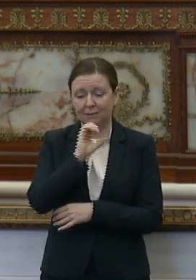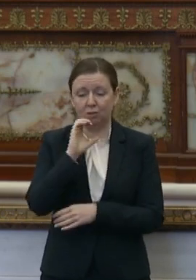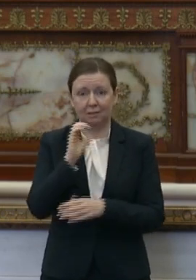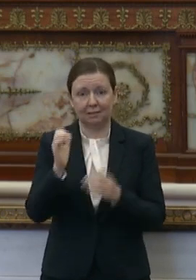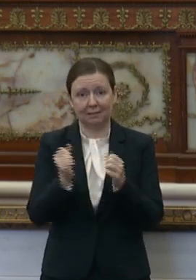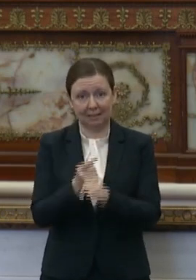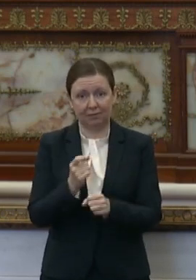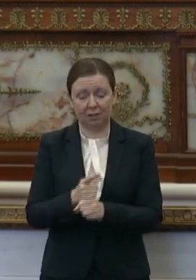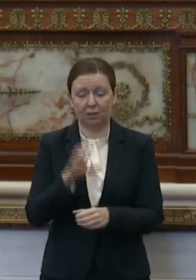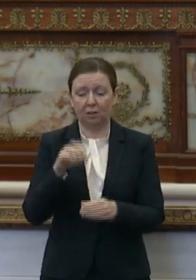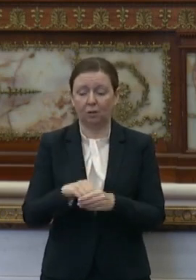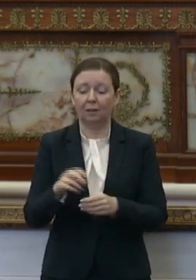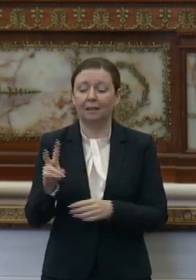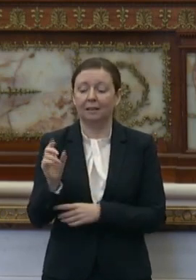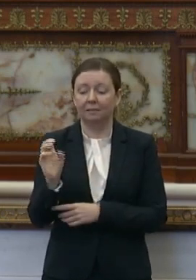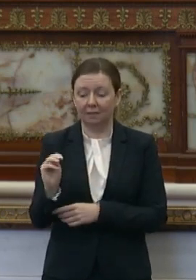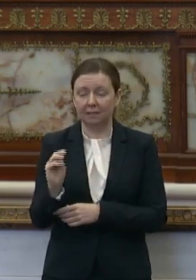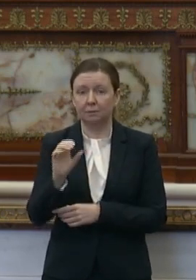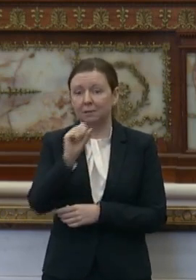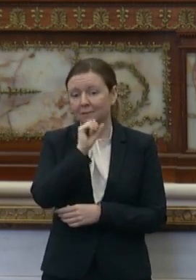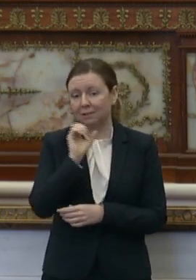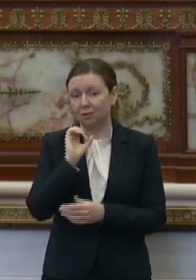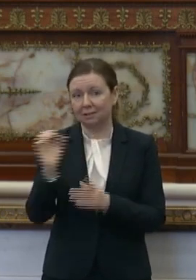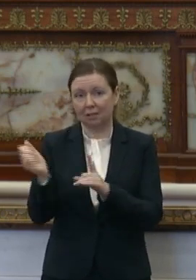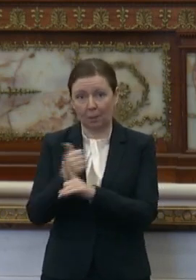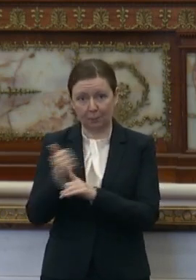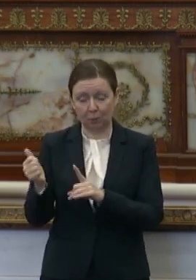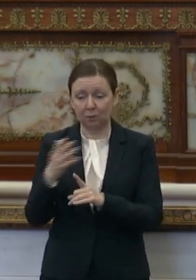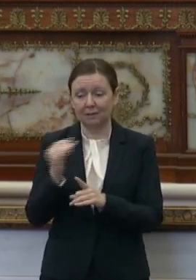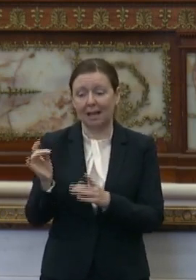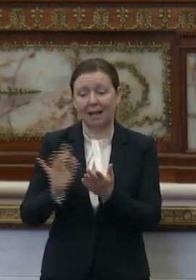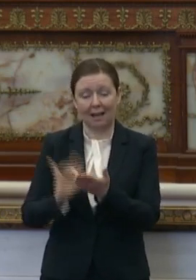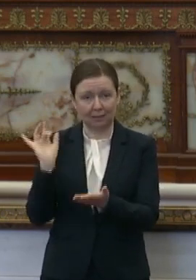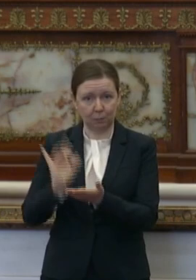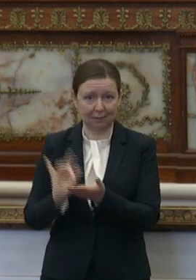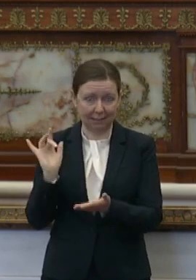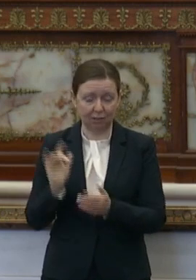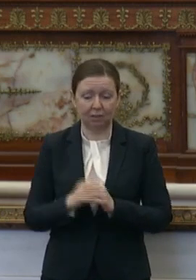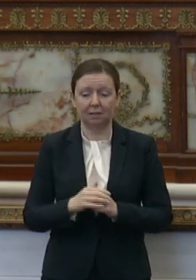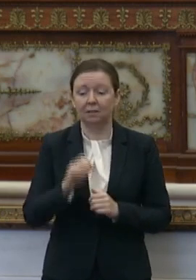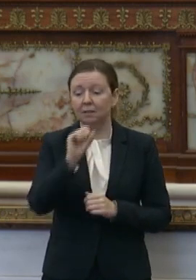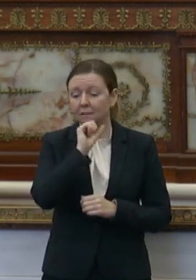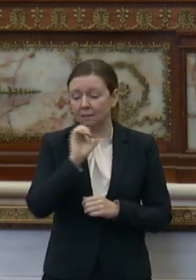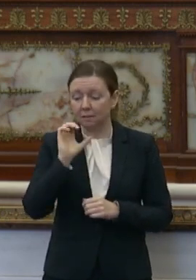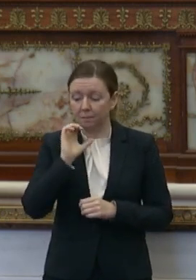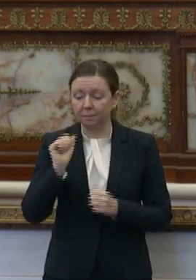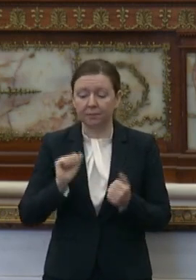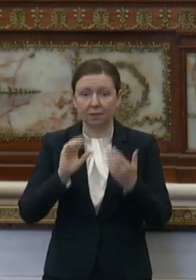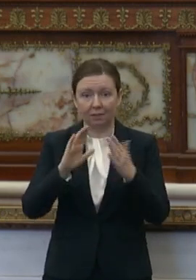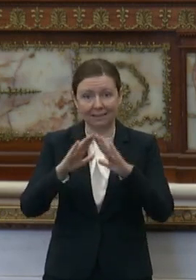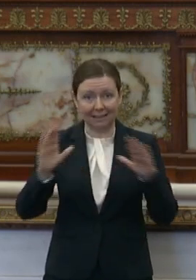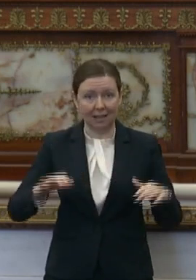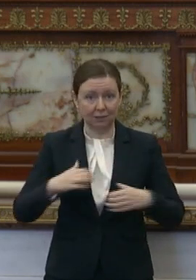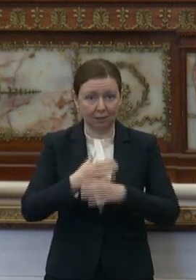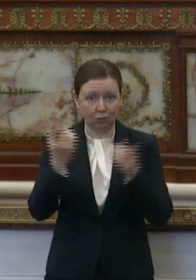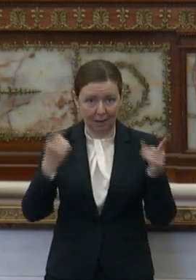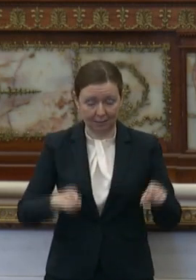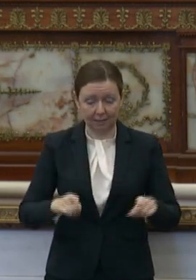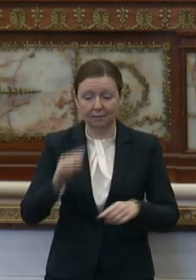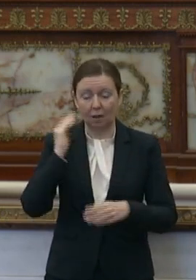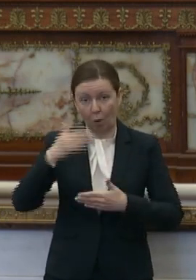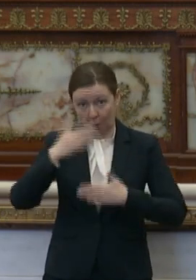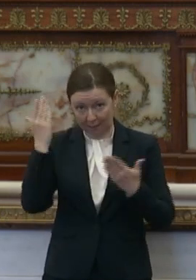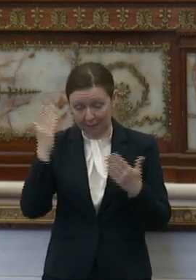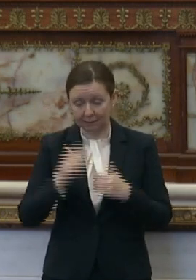year, including the victims of elder abuse and financial exploitation, elders facing housing crises and